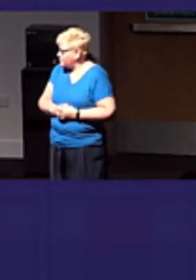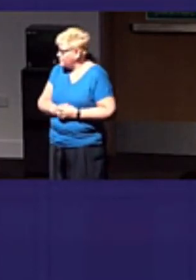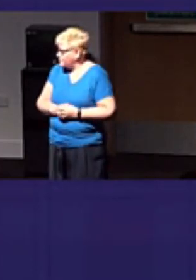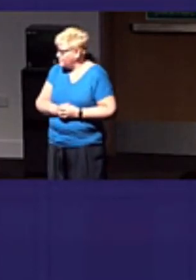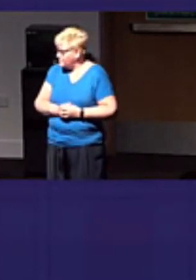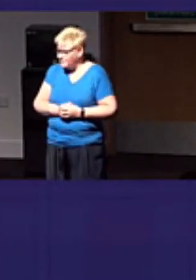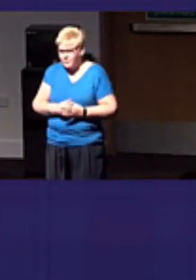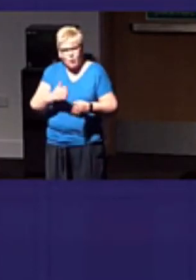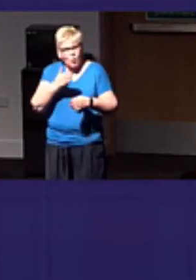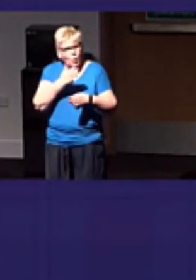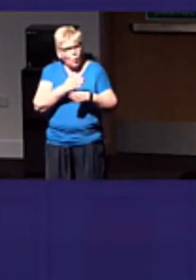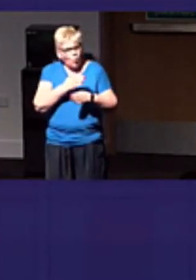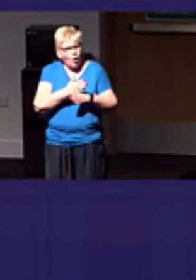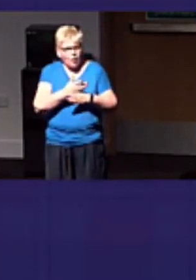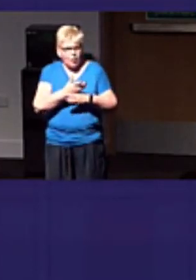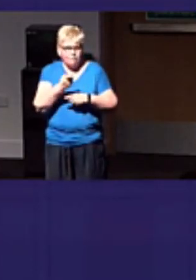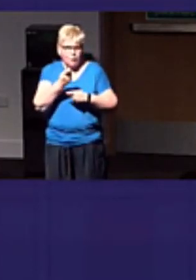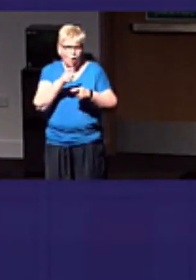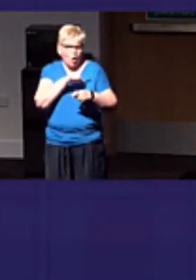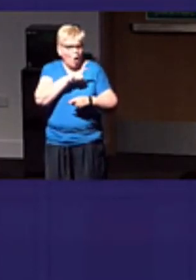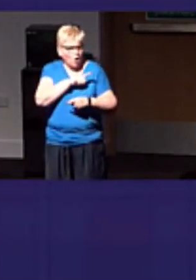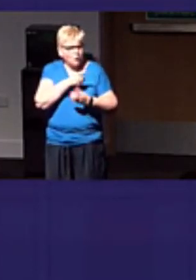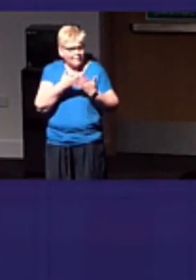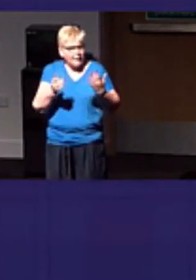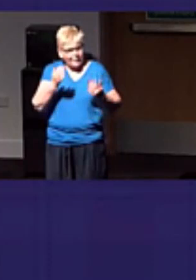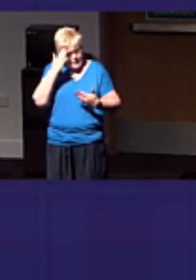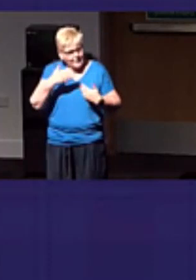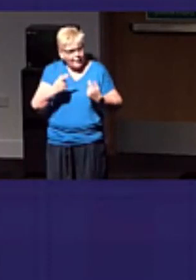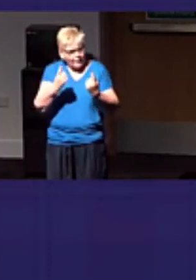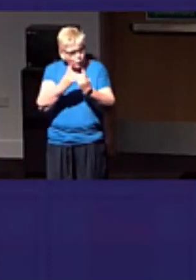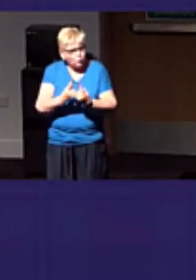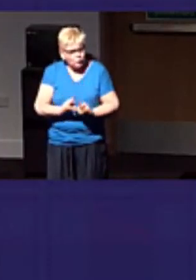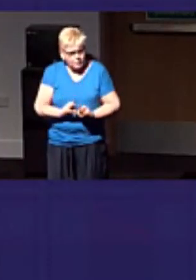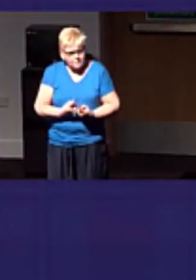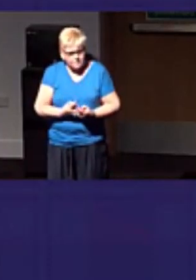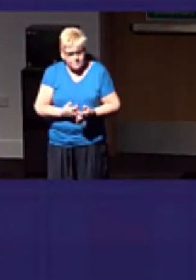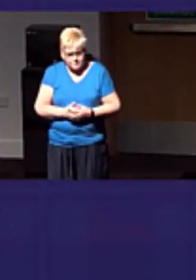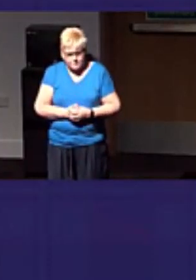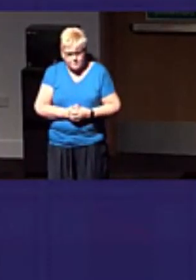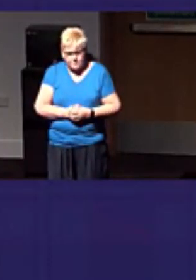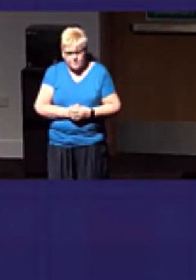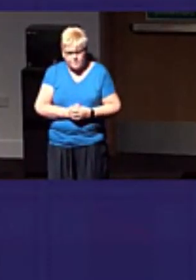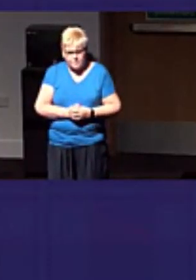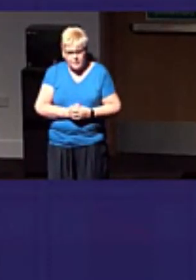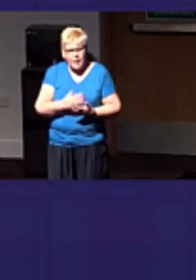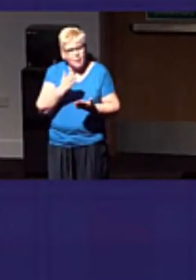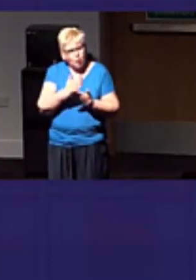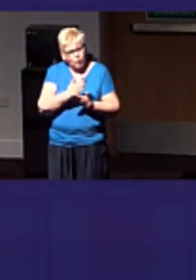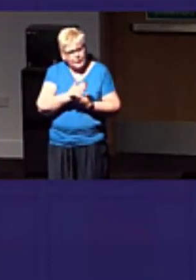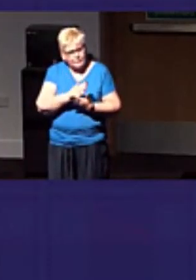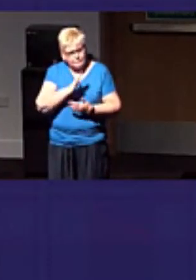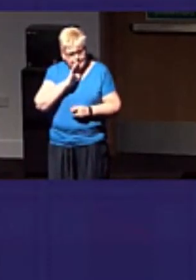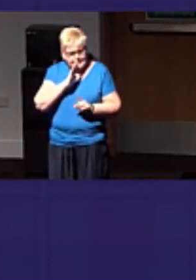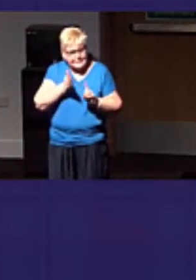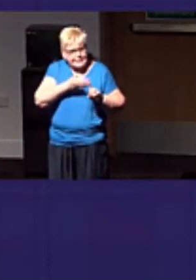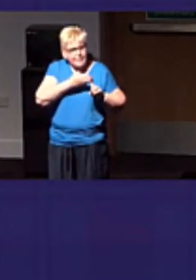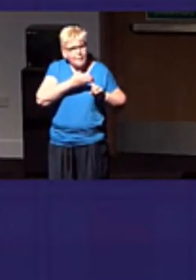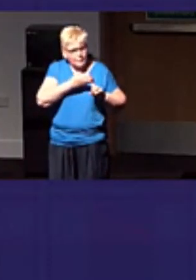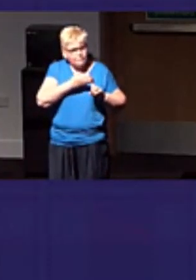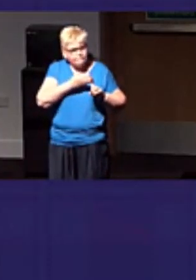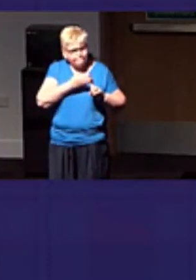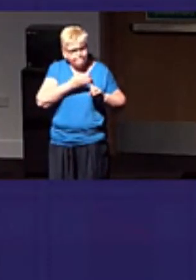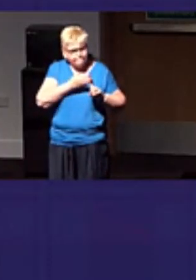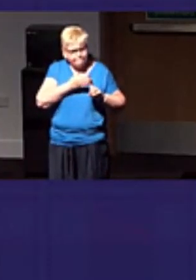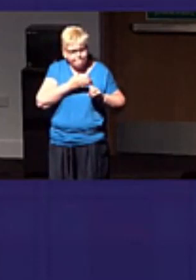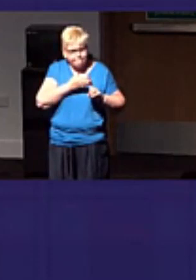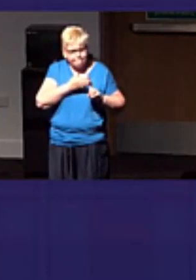Work is causing many of our mental health issues. It's not making them easier. But it is such a stigma to talk about it at work, to the